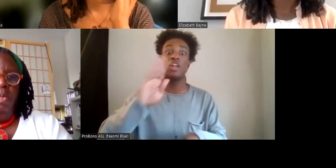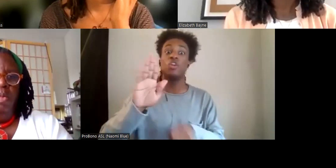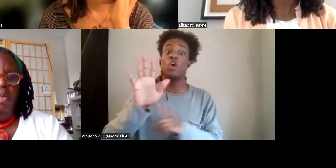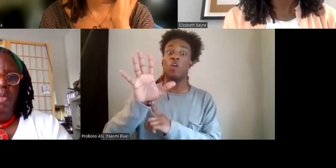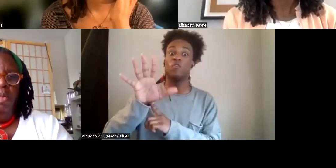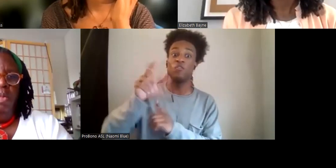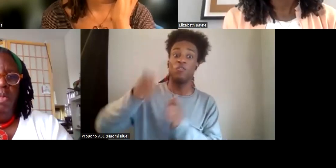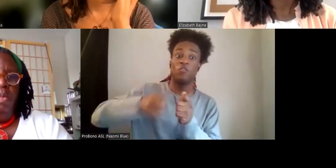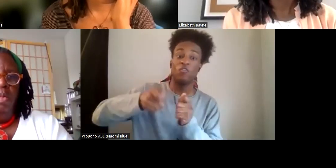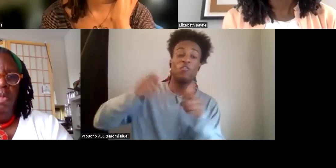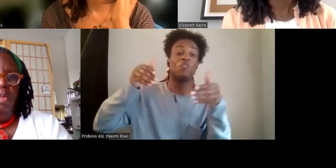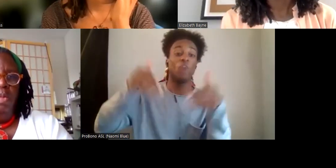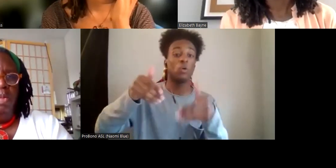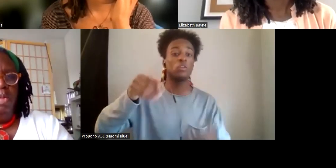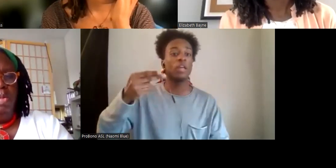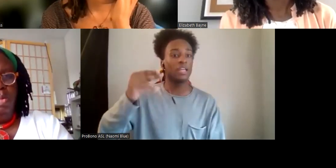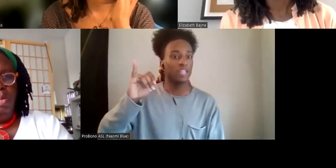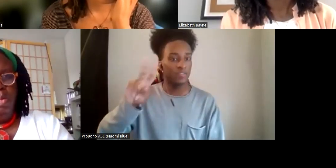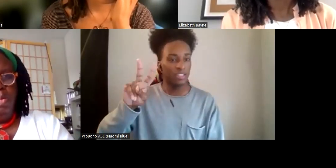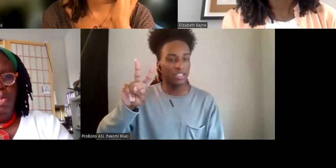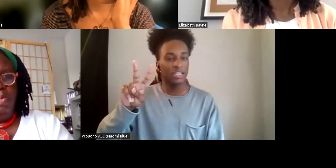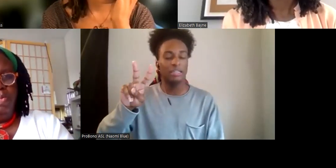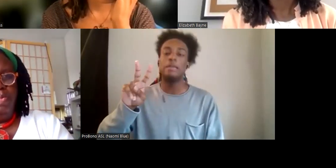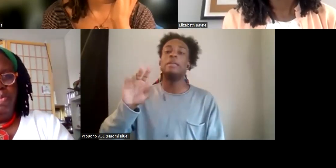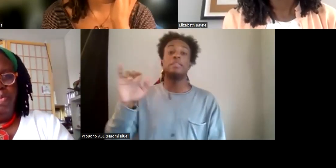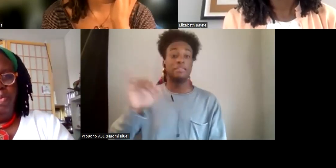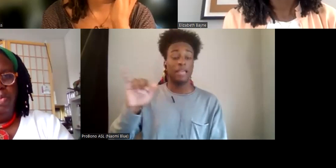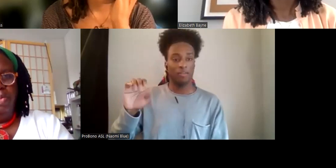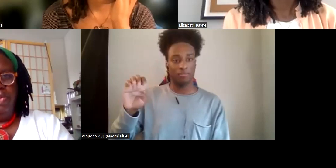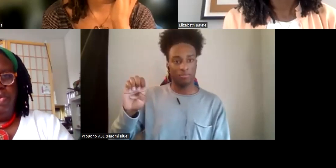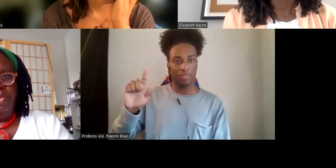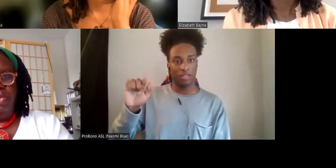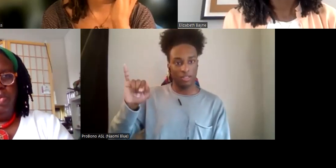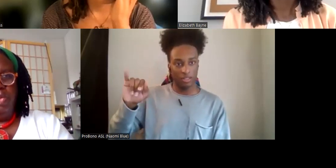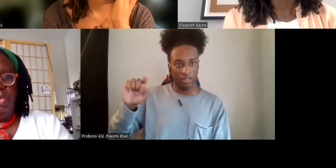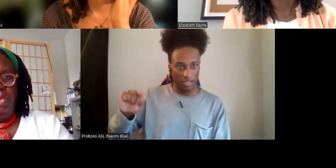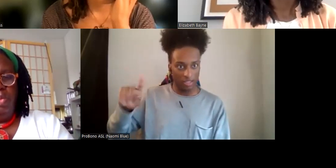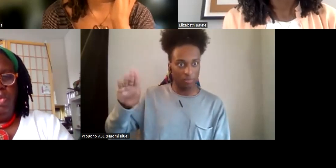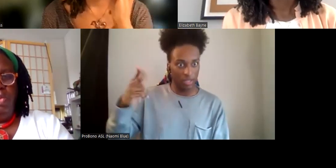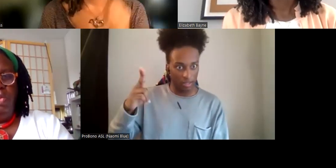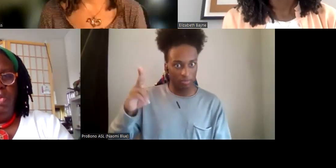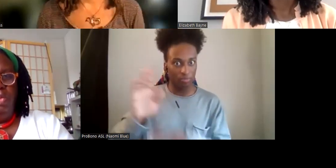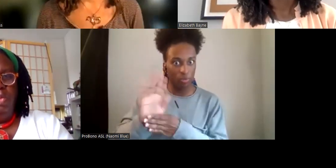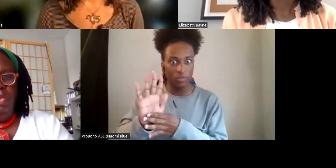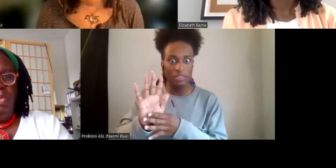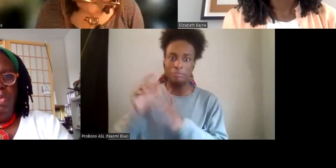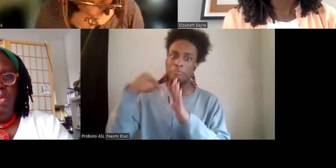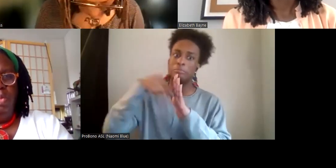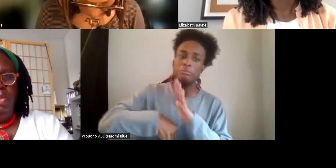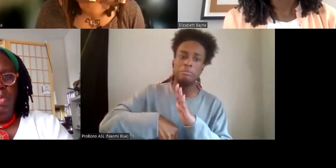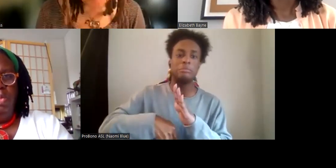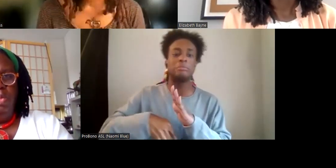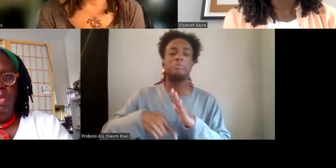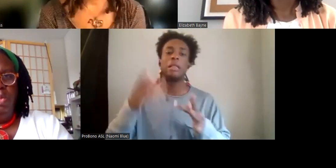is like Elizabeth, so much more. A lack of resources, poverty,